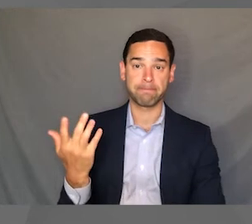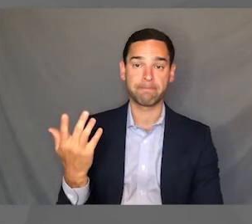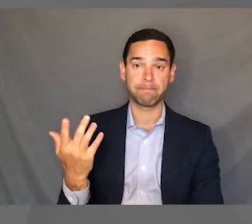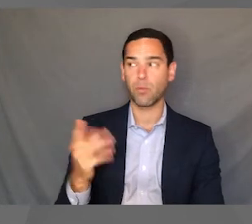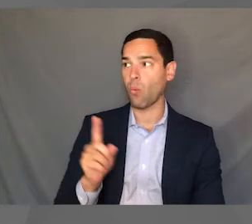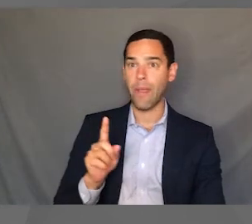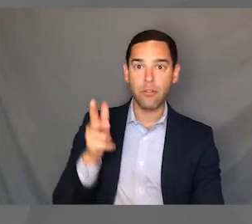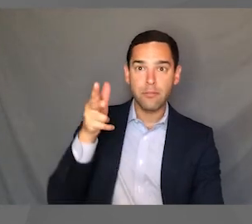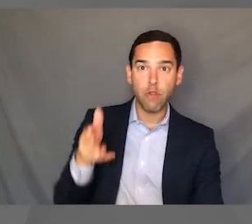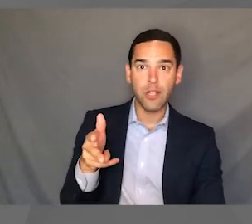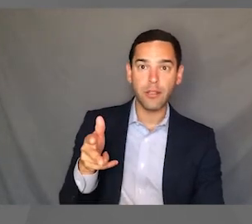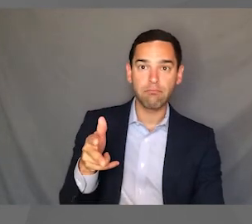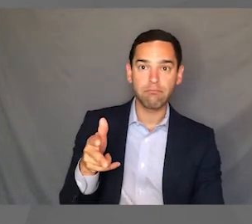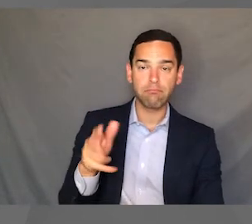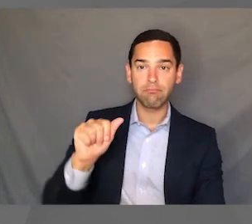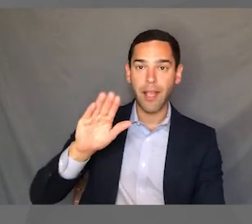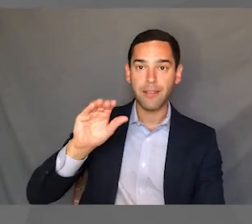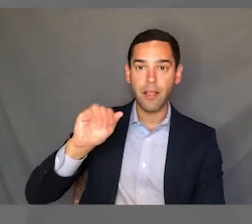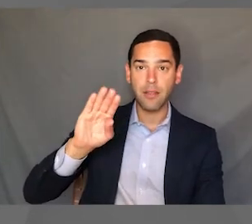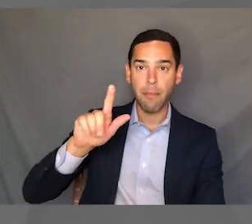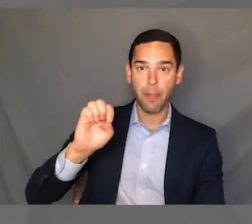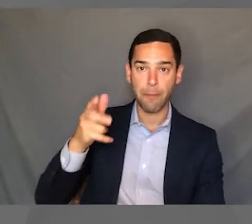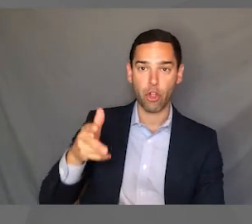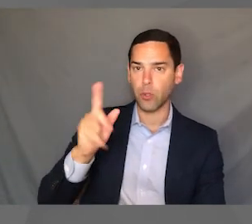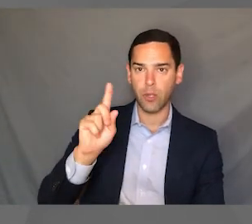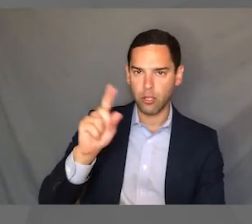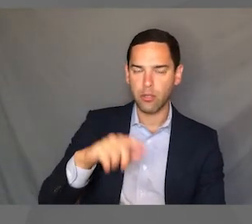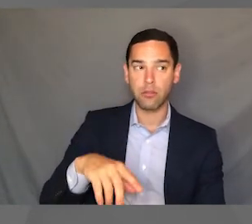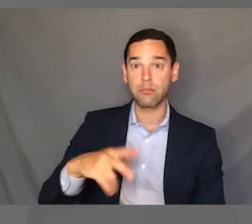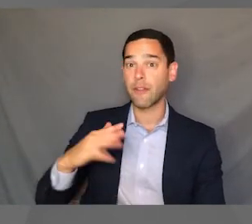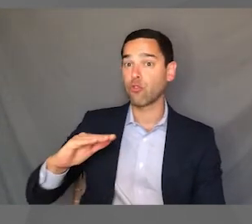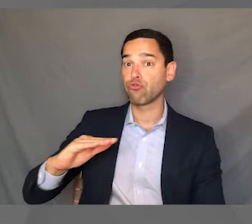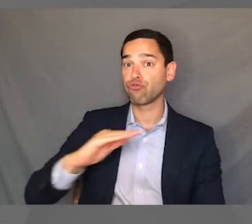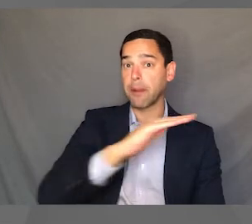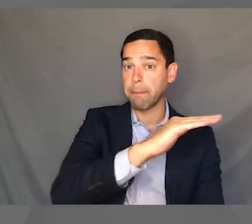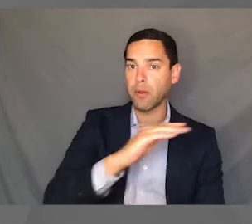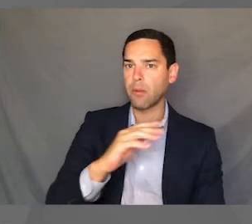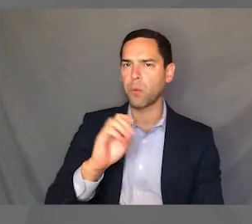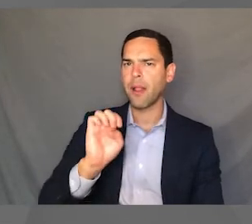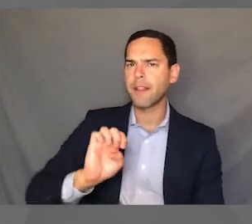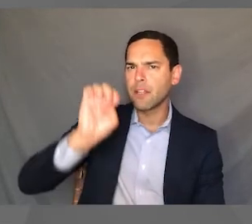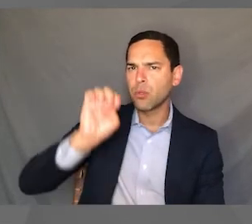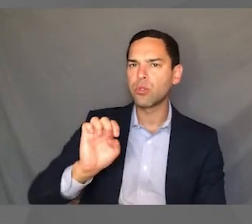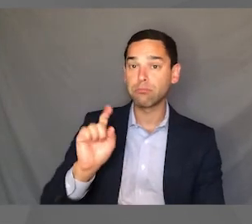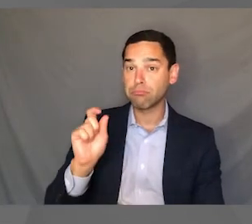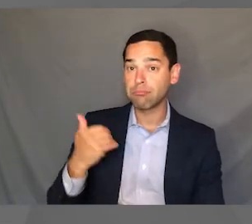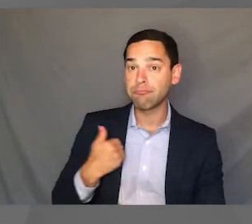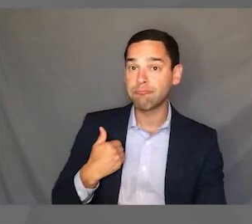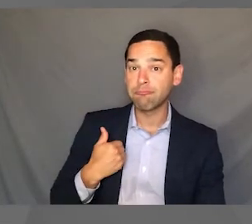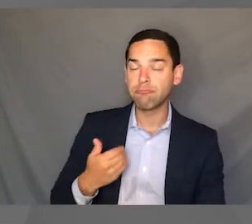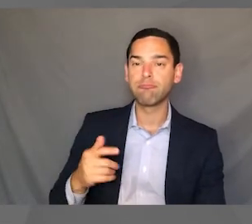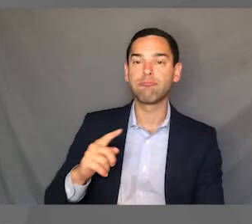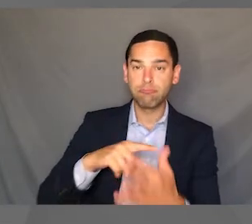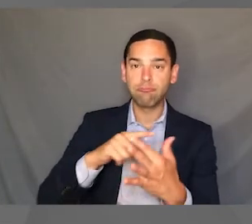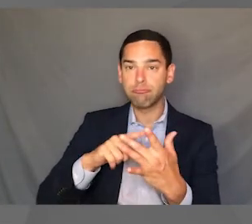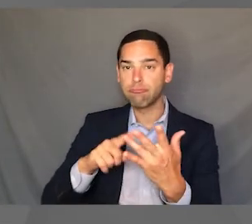parking? Are there ramps? Are there elevators if your building is more than one floor? All those ADA prescribed things,